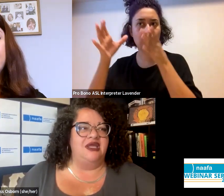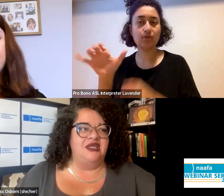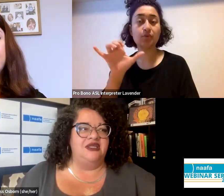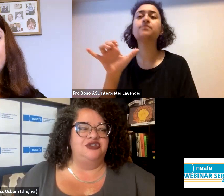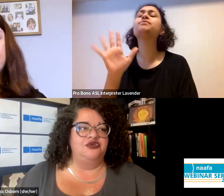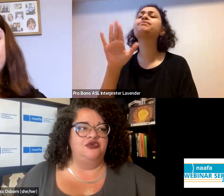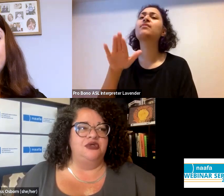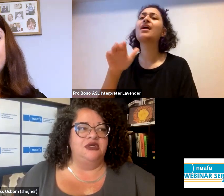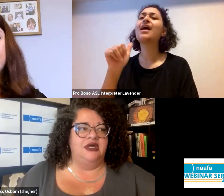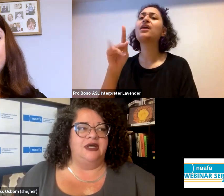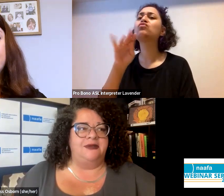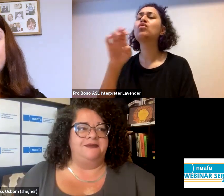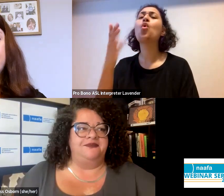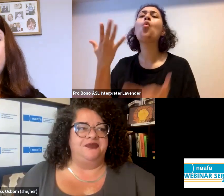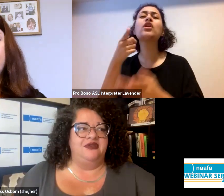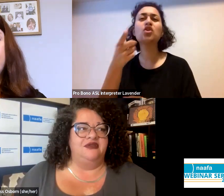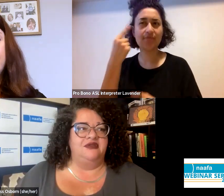time that they need to